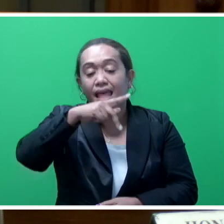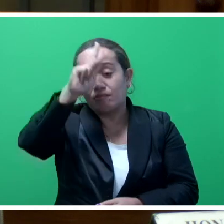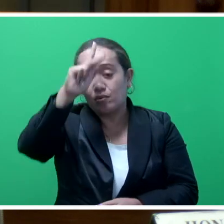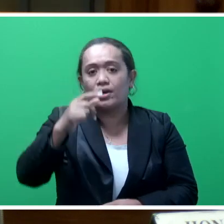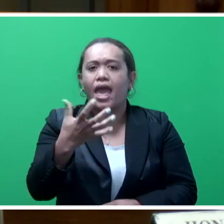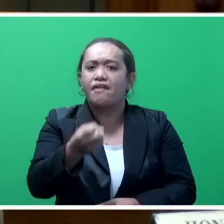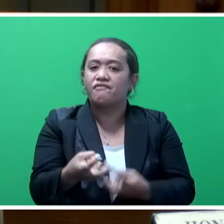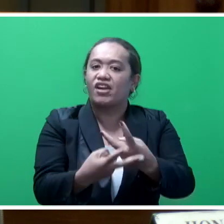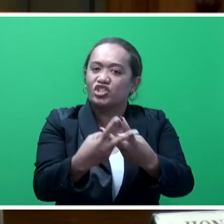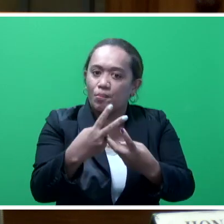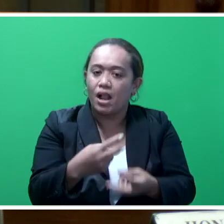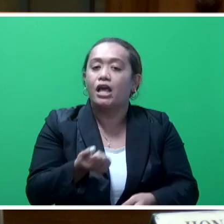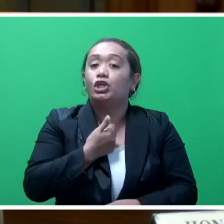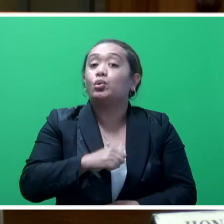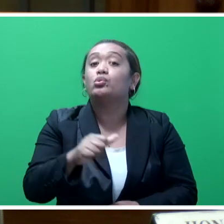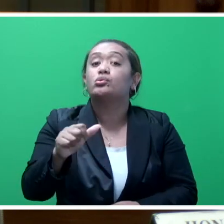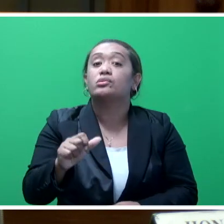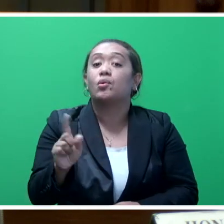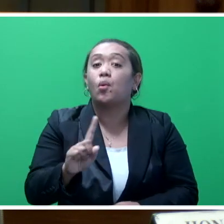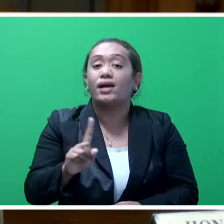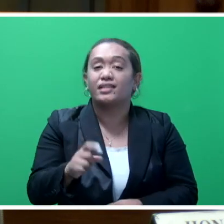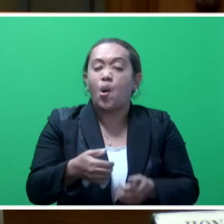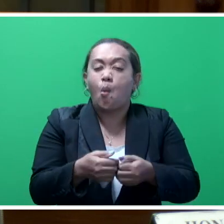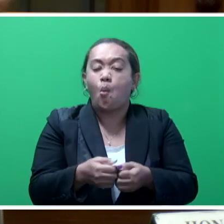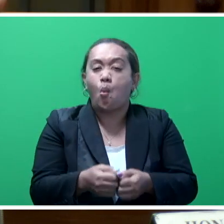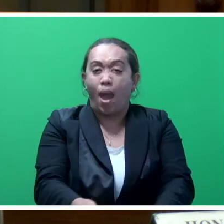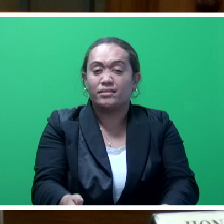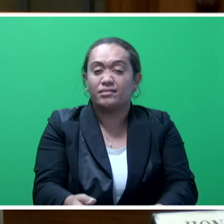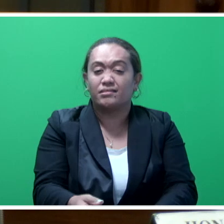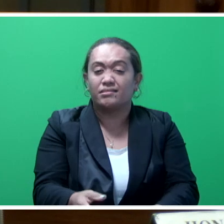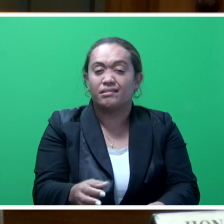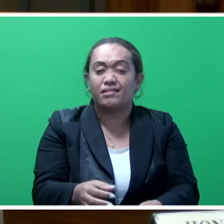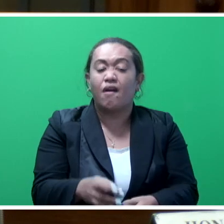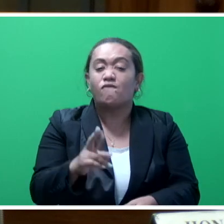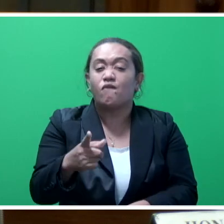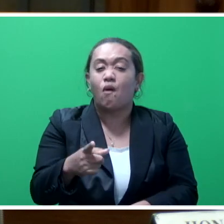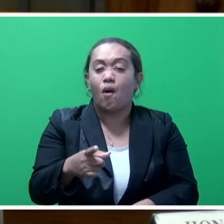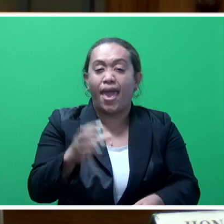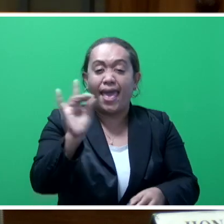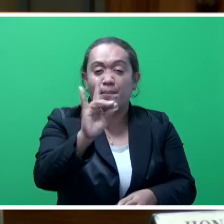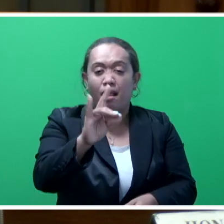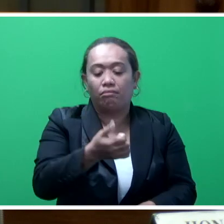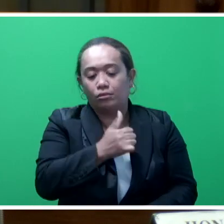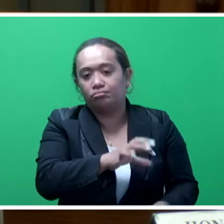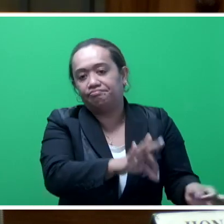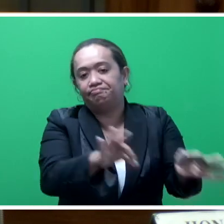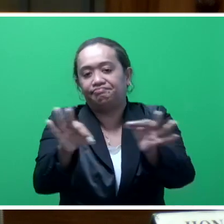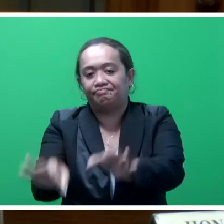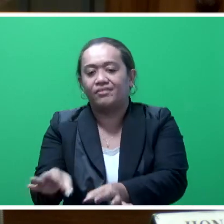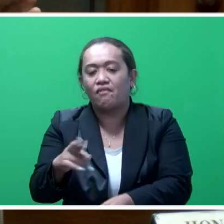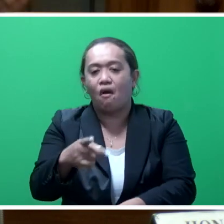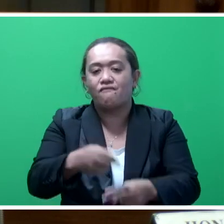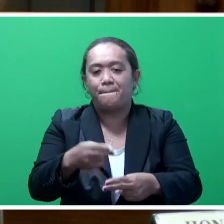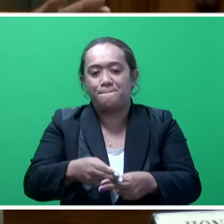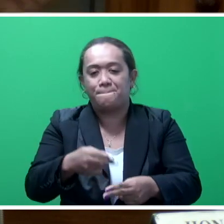vegetable farms, and he's supplying vegetables to the hotels there when the hotels was in operation in Kandavu, Mr. Speaker said. And for